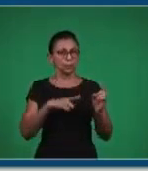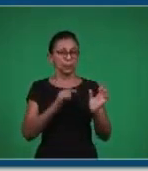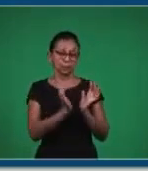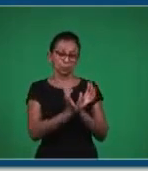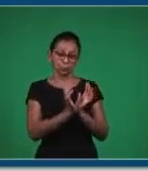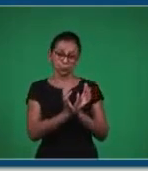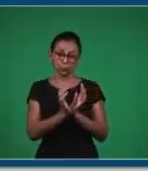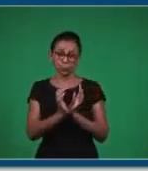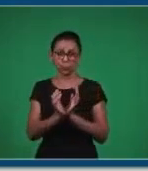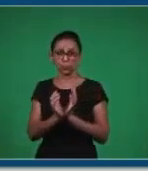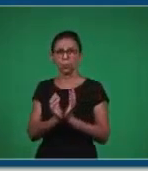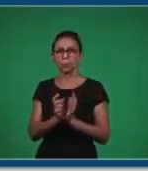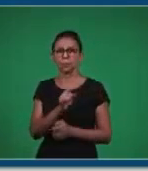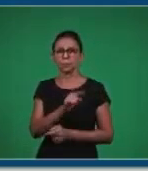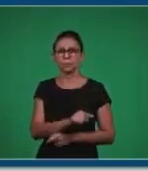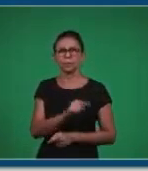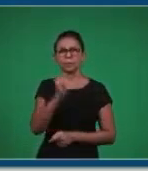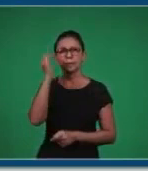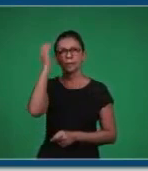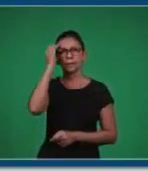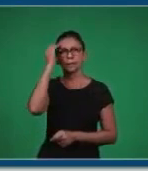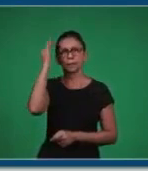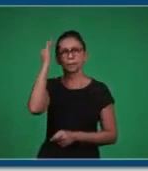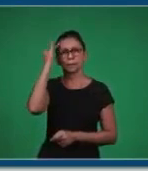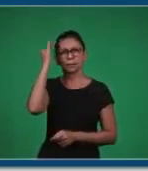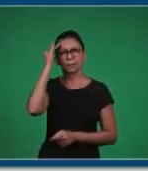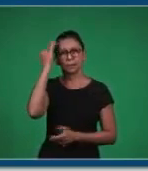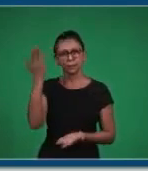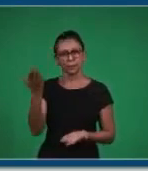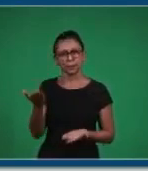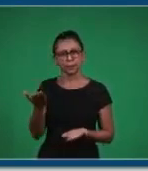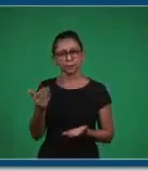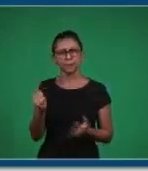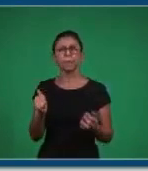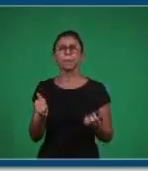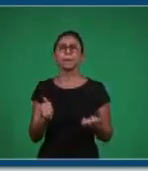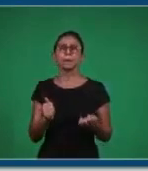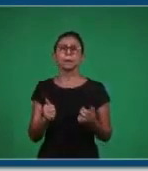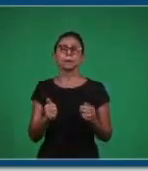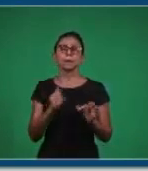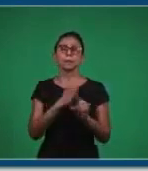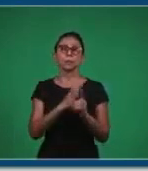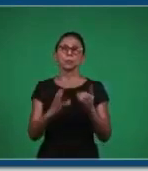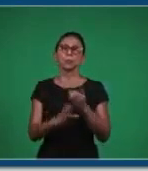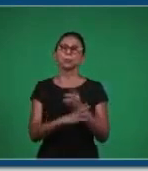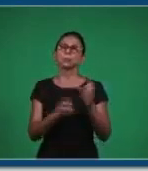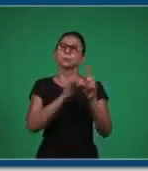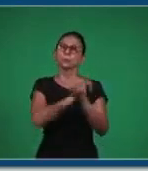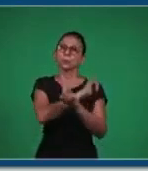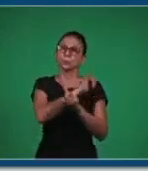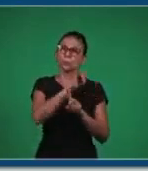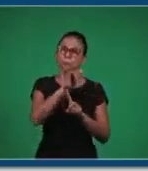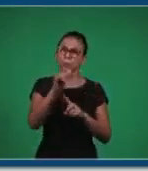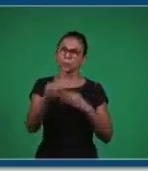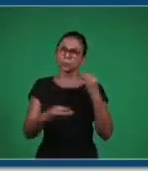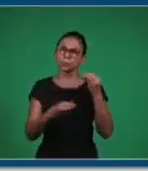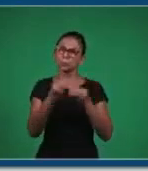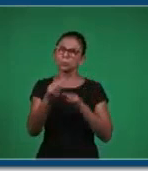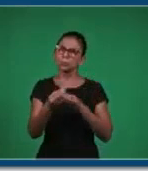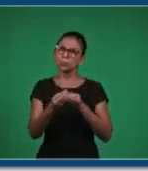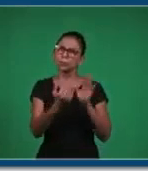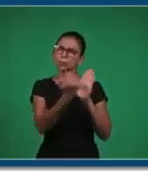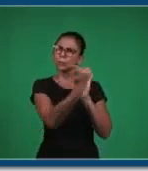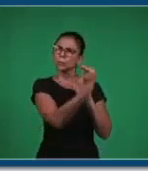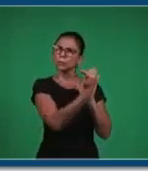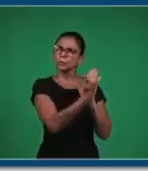is the group that they are a part of. They need to be aware of the prophetic service, how the service is